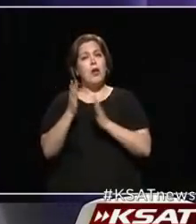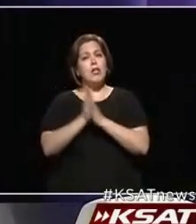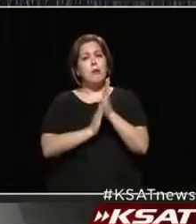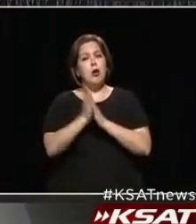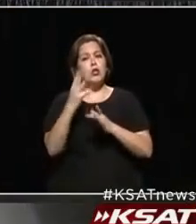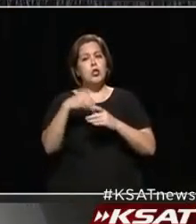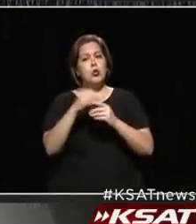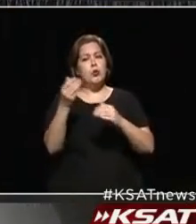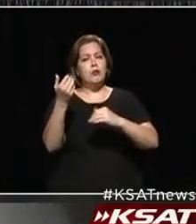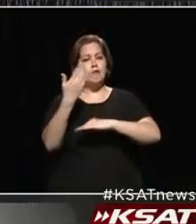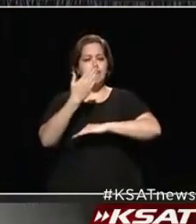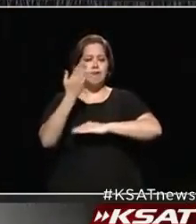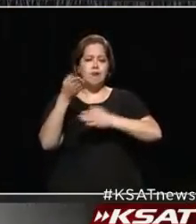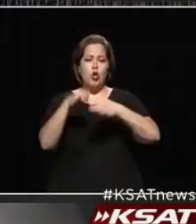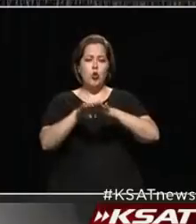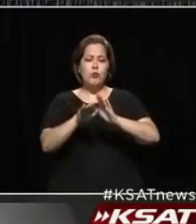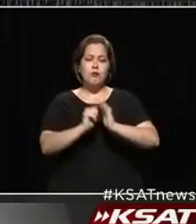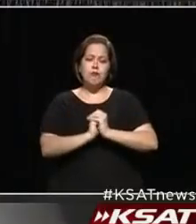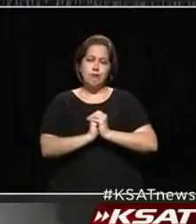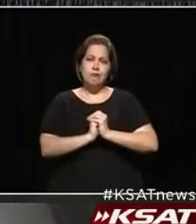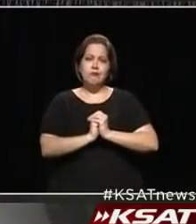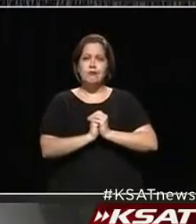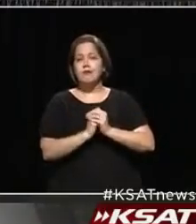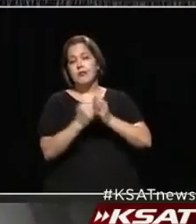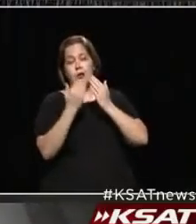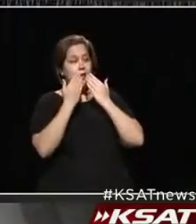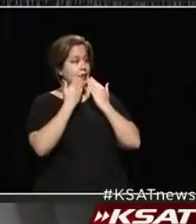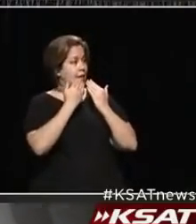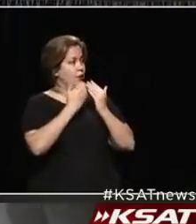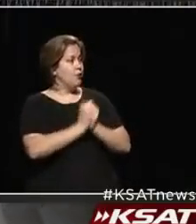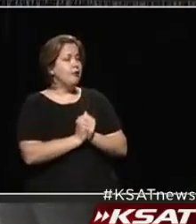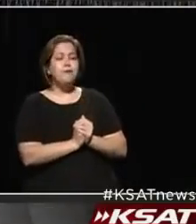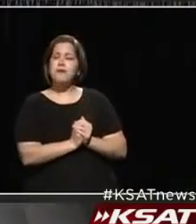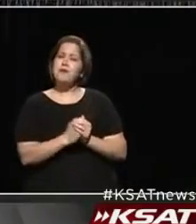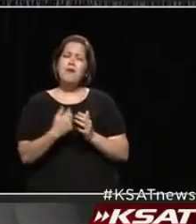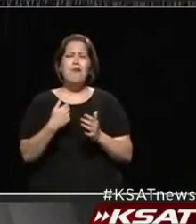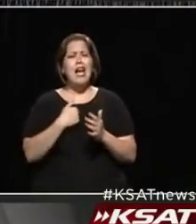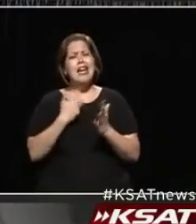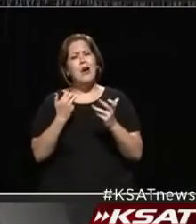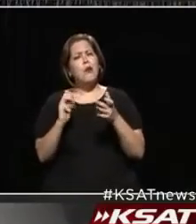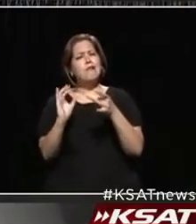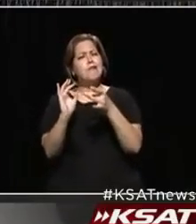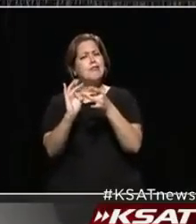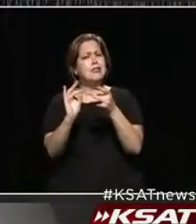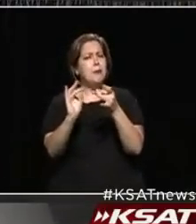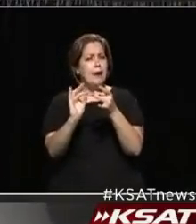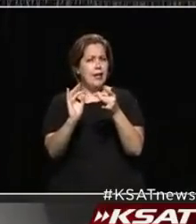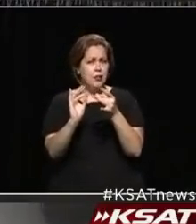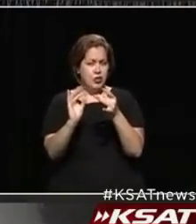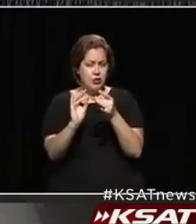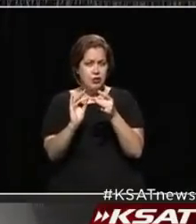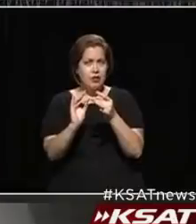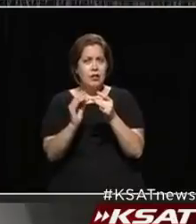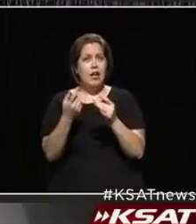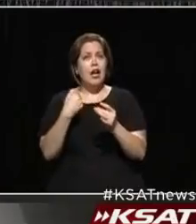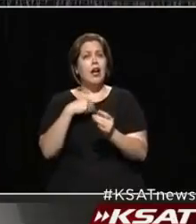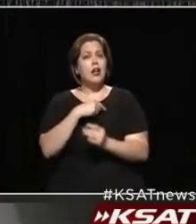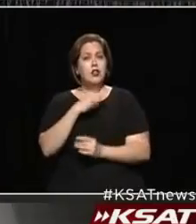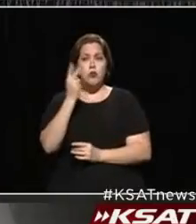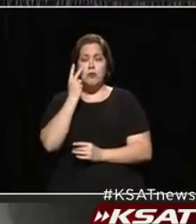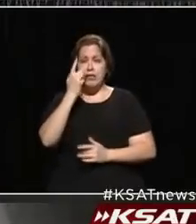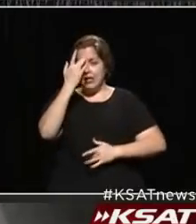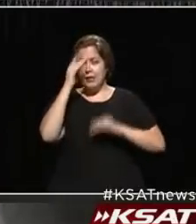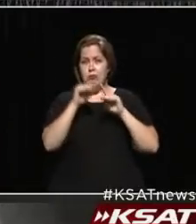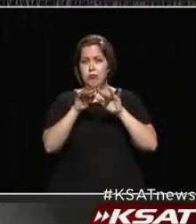there. Well, thank you, Judge Wolf. And I do want to mention, you know, as we've been seeing the